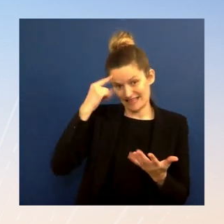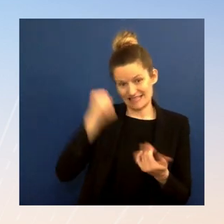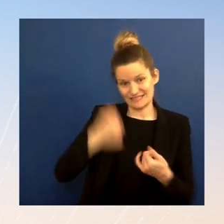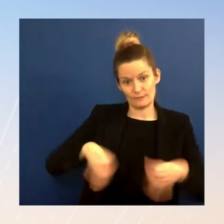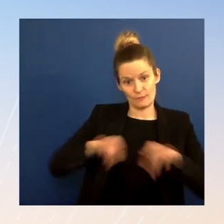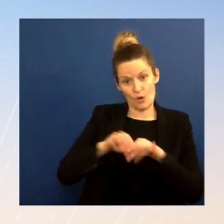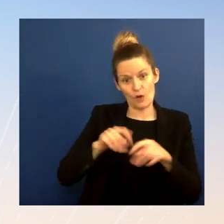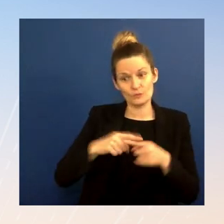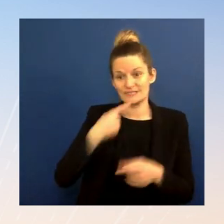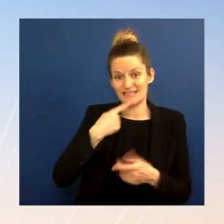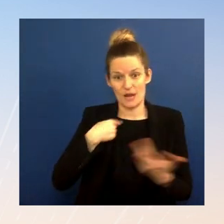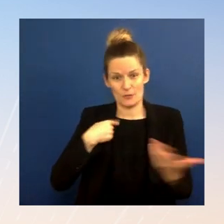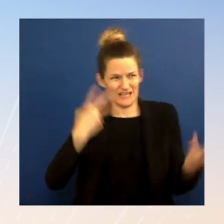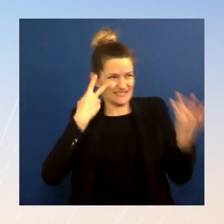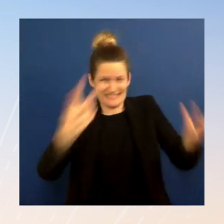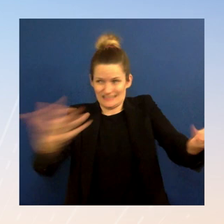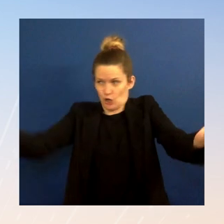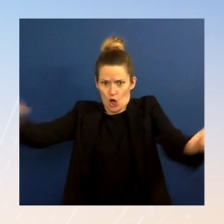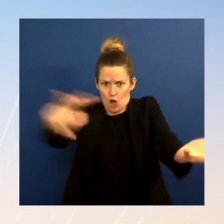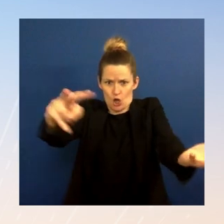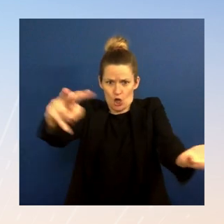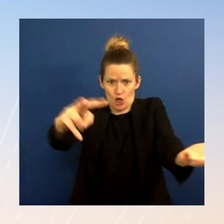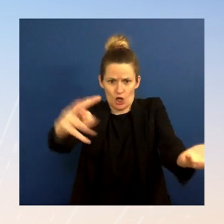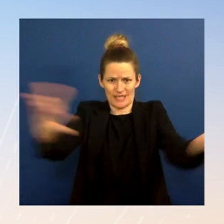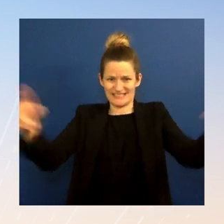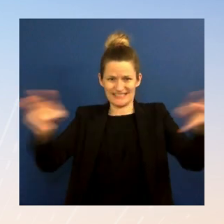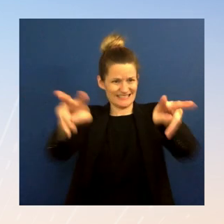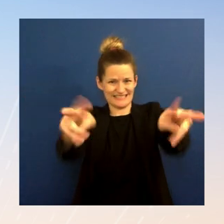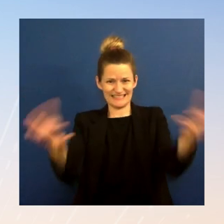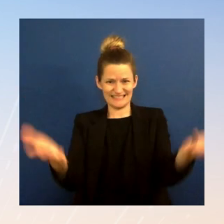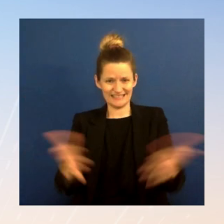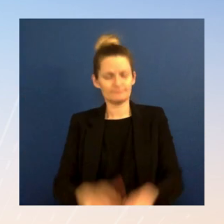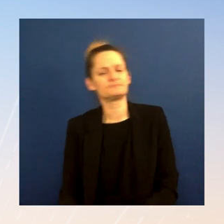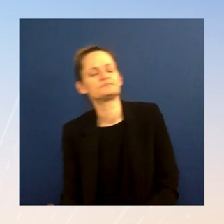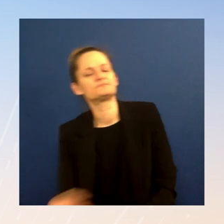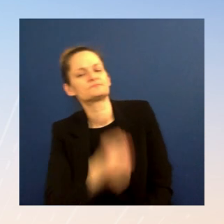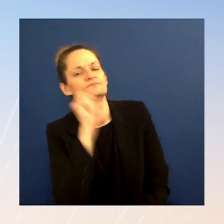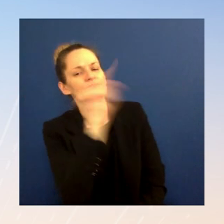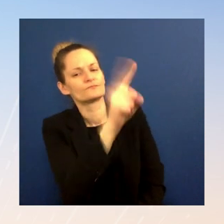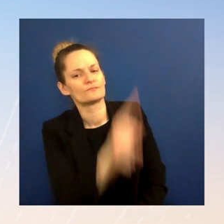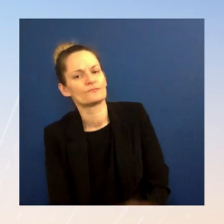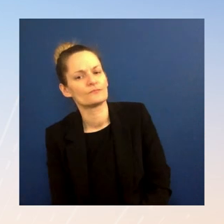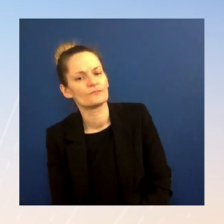secretary did. Go ahead. It would go to those international bodies. Would the U.S. Have a response if